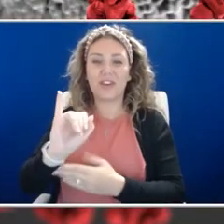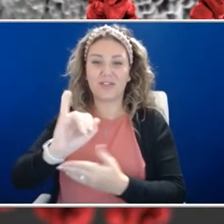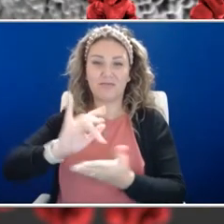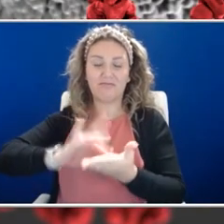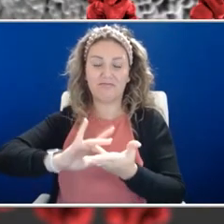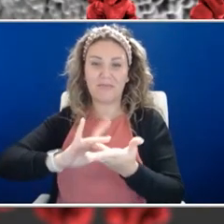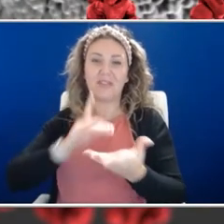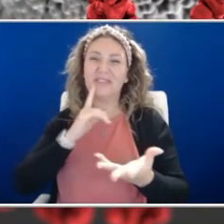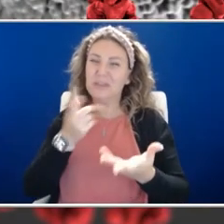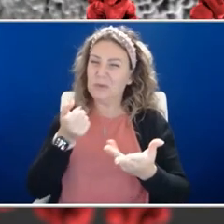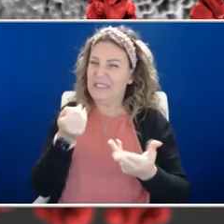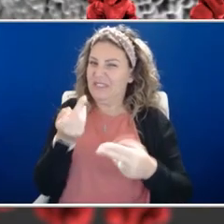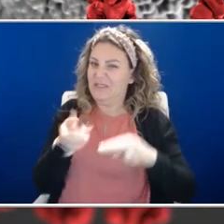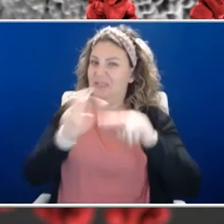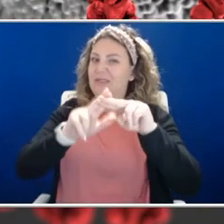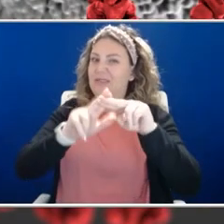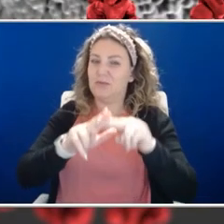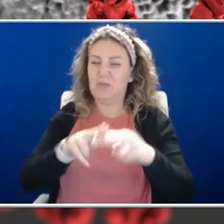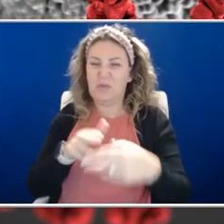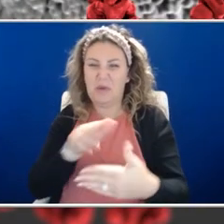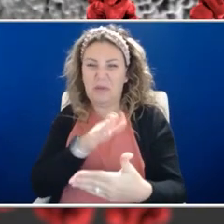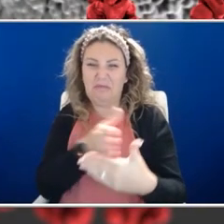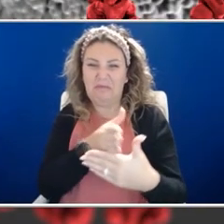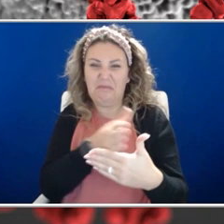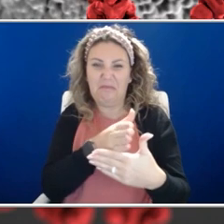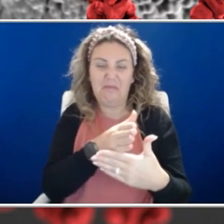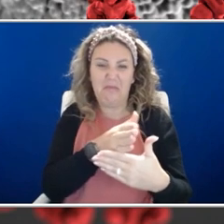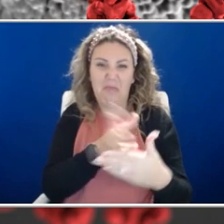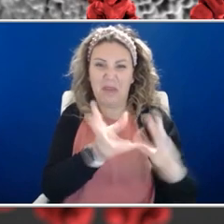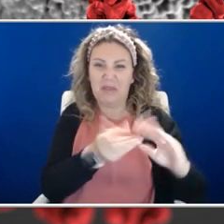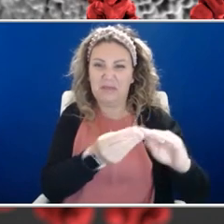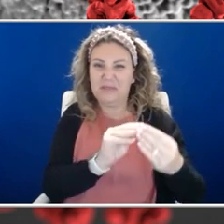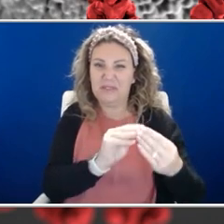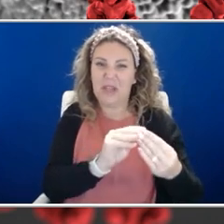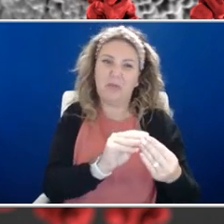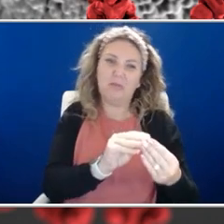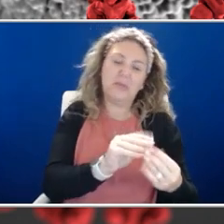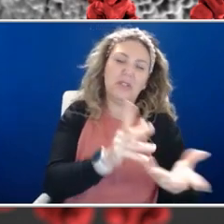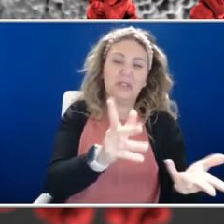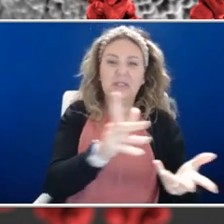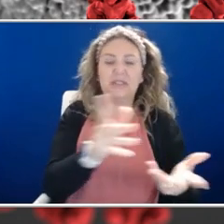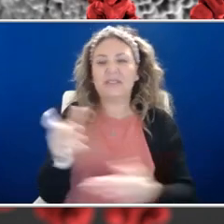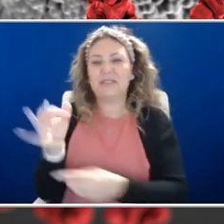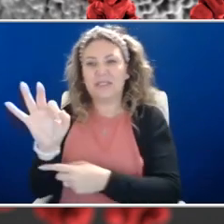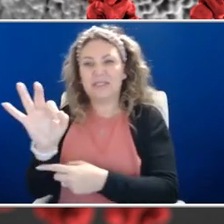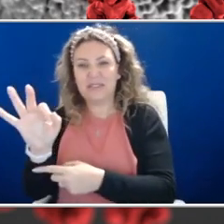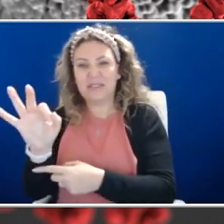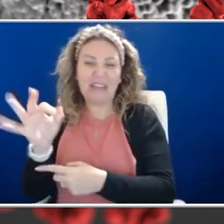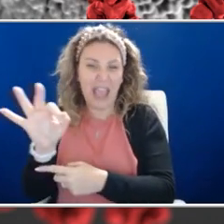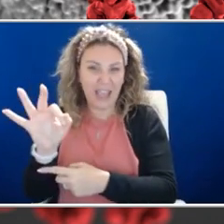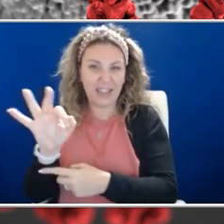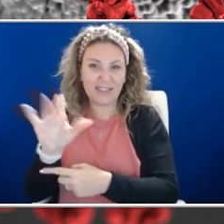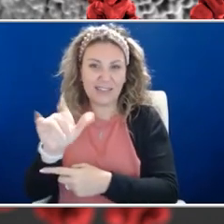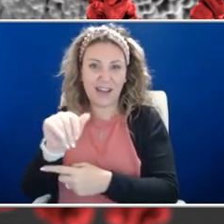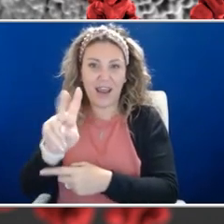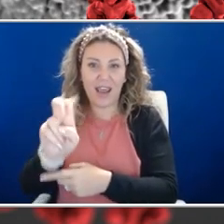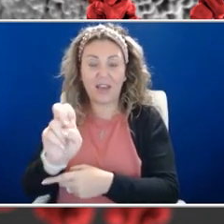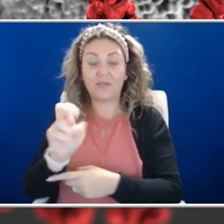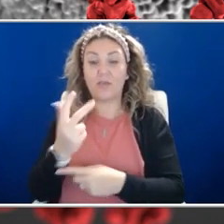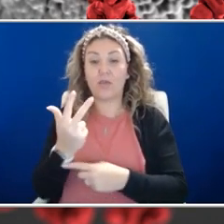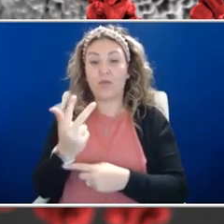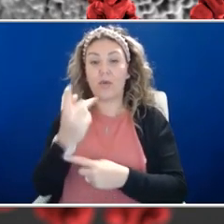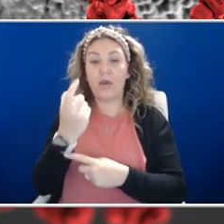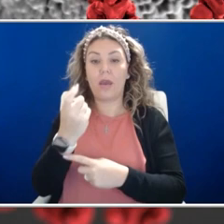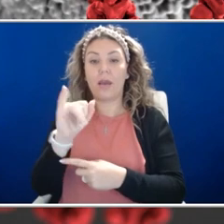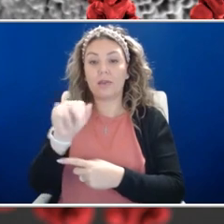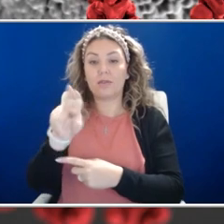pushed up a little bit. I think we were in the mid-teens. Yeah. For a little bit. Yeah. 19 active right now, 13, 3 in the ICU, 1 in the